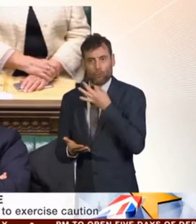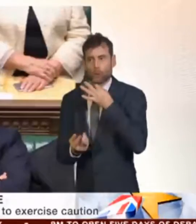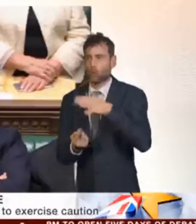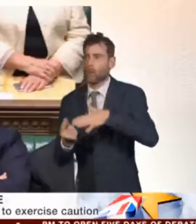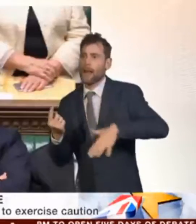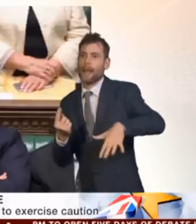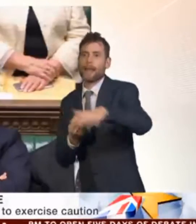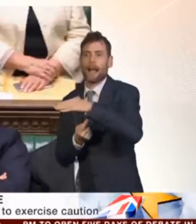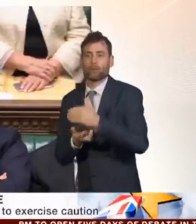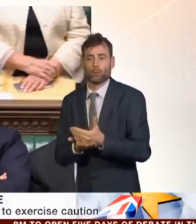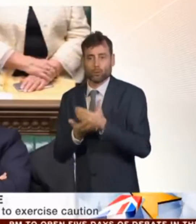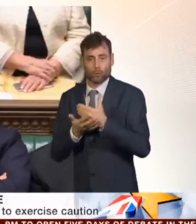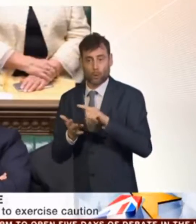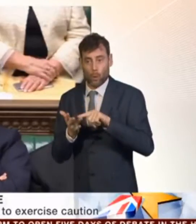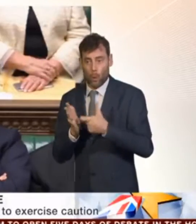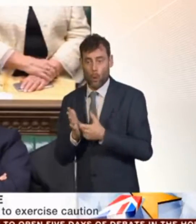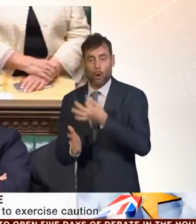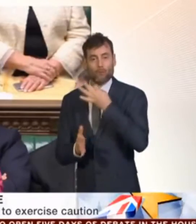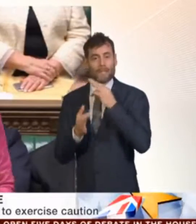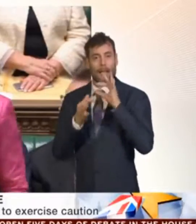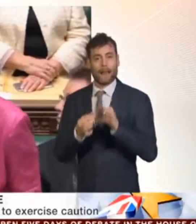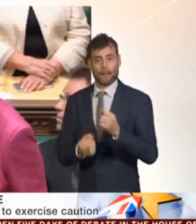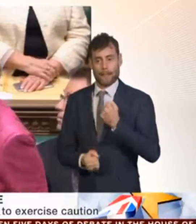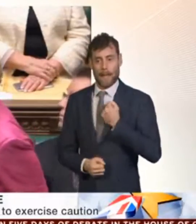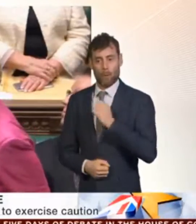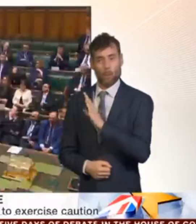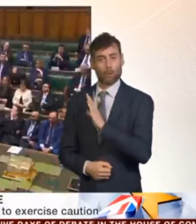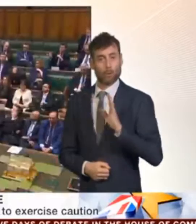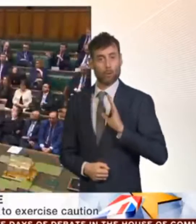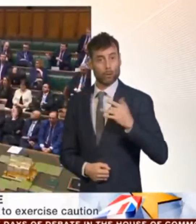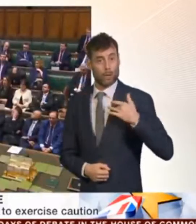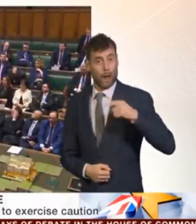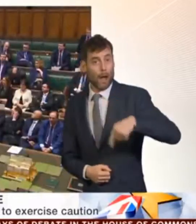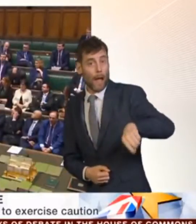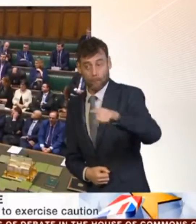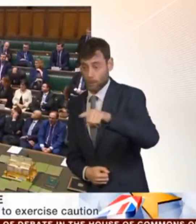might put the lives of our troops in danger.